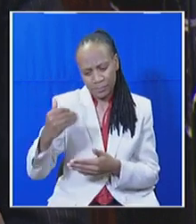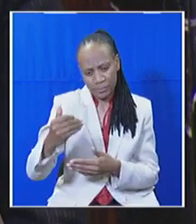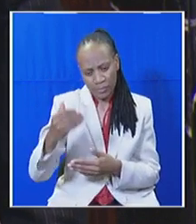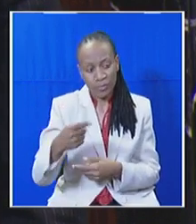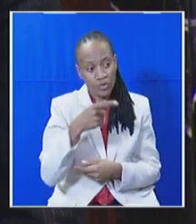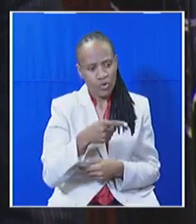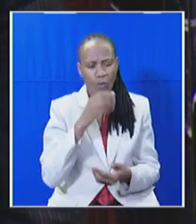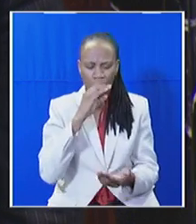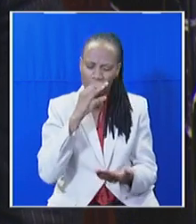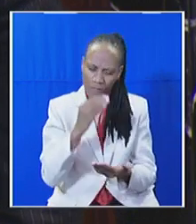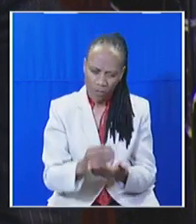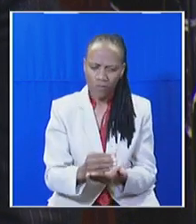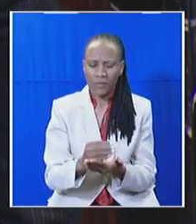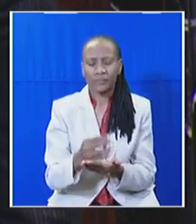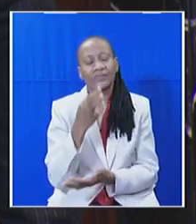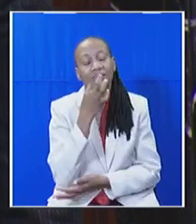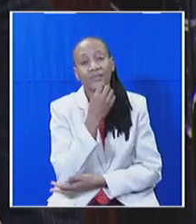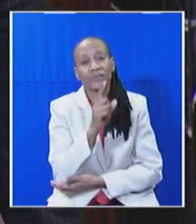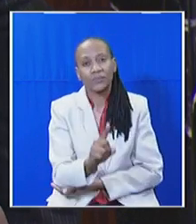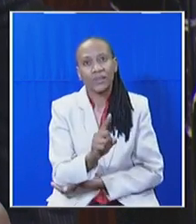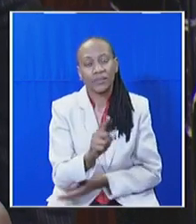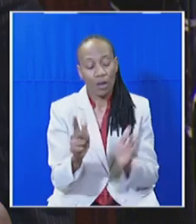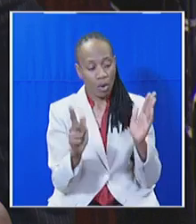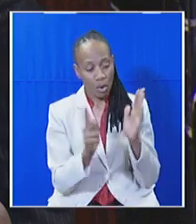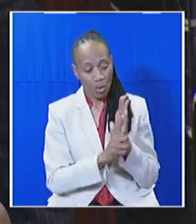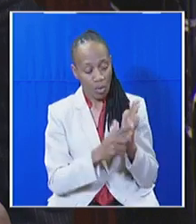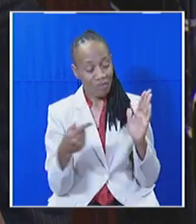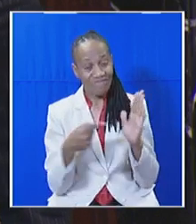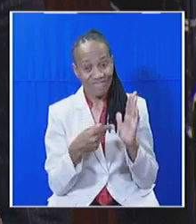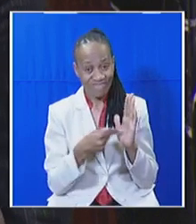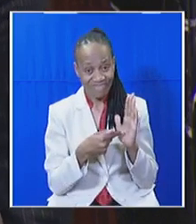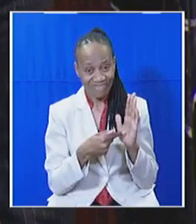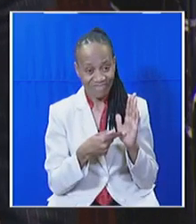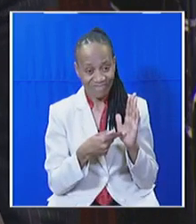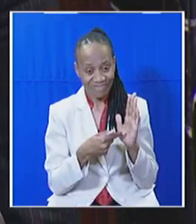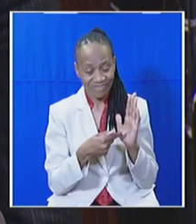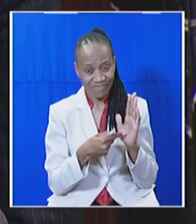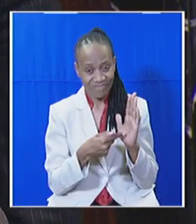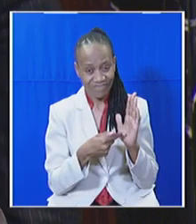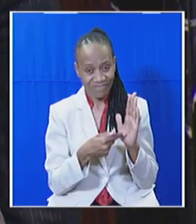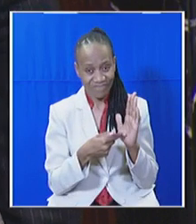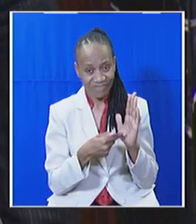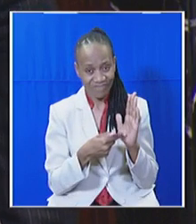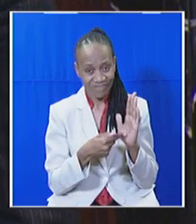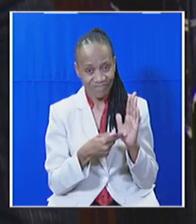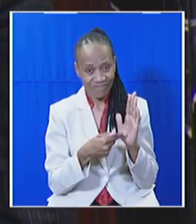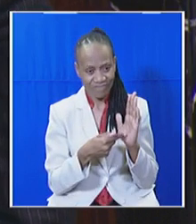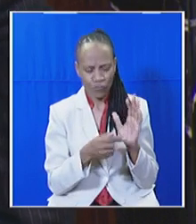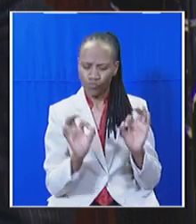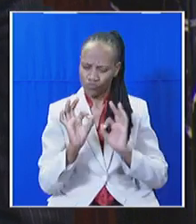this House that that legislation was effective